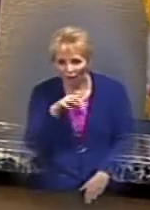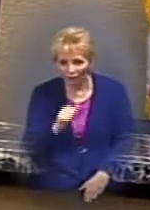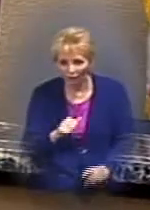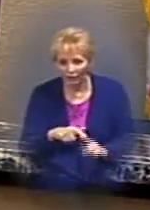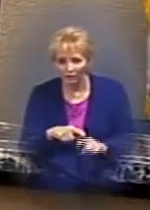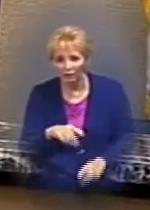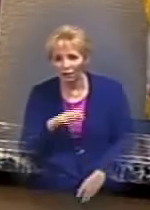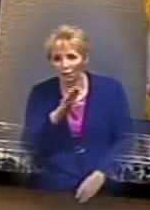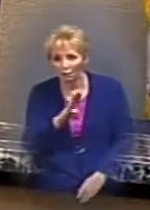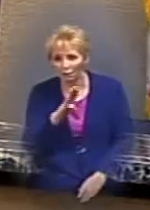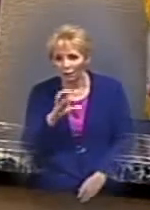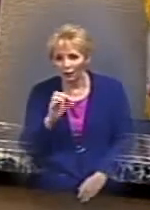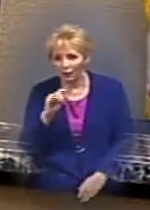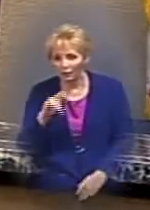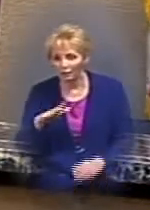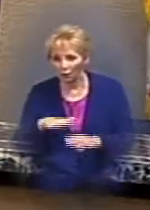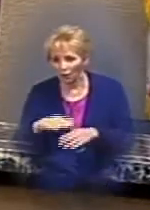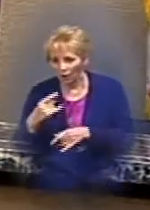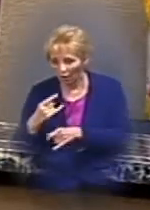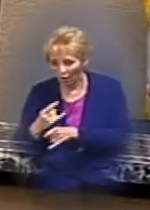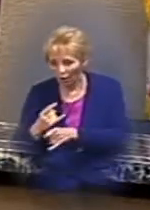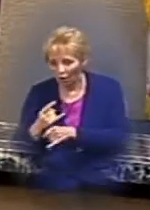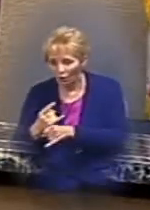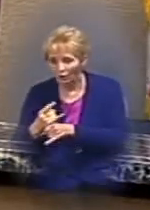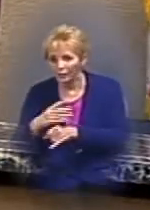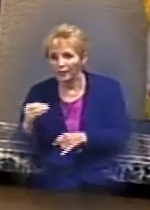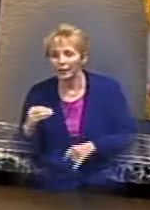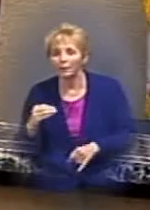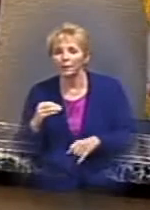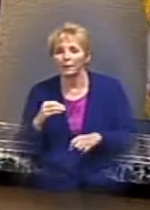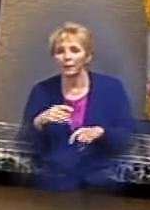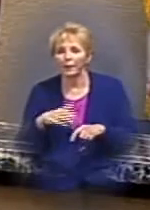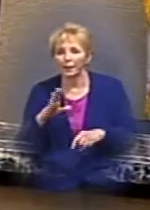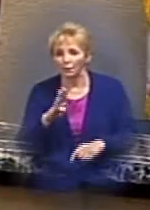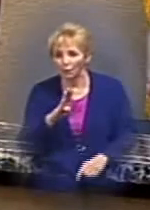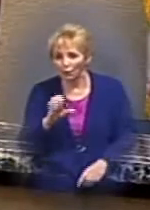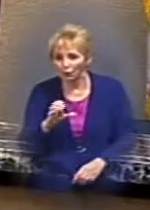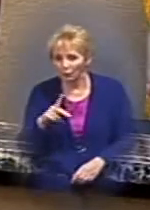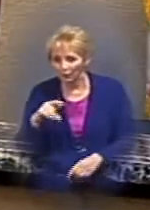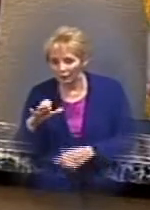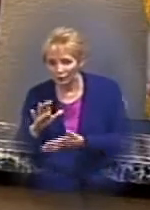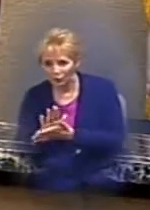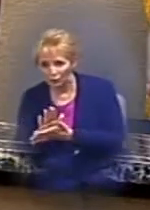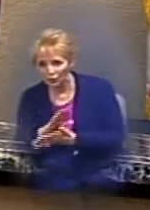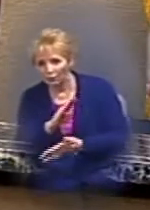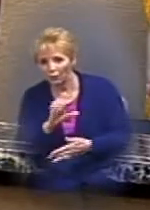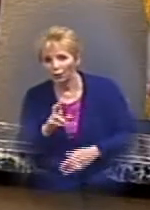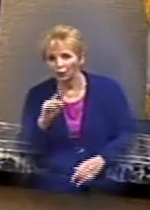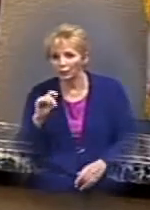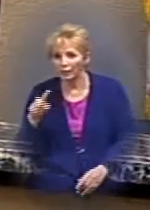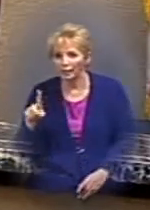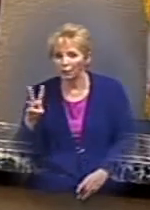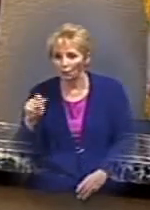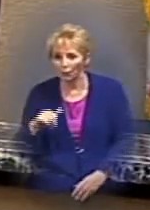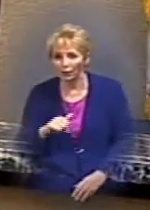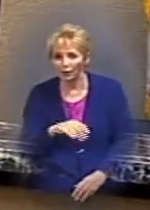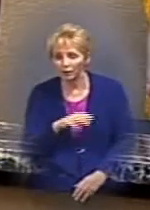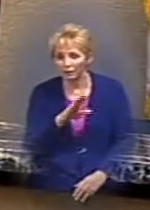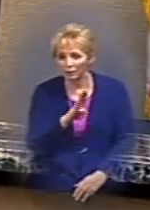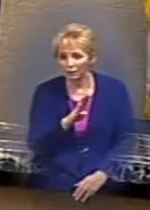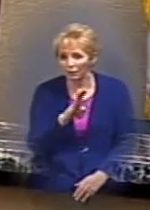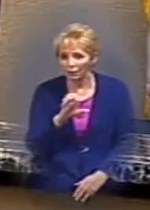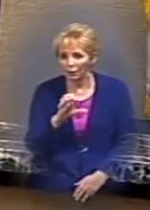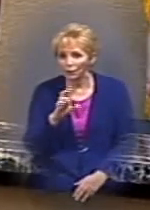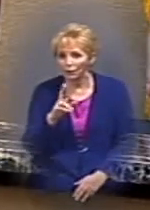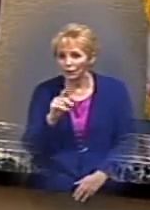Burke Council on Alcoholism and Chemical Dependency, Burke County Public Schools, Burke County United Way, Burke